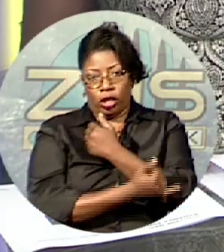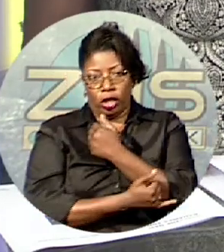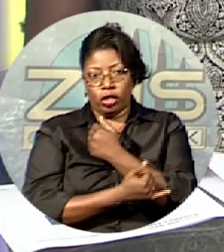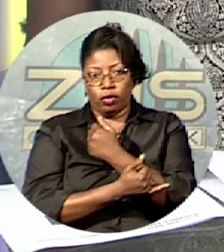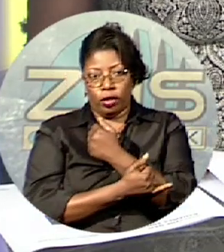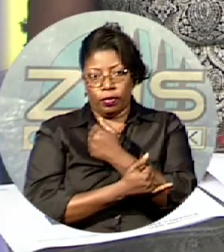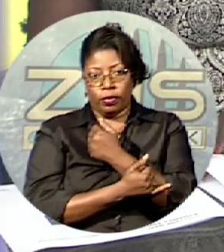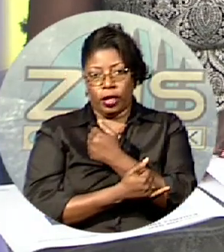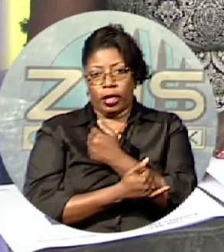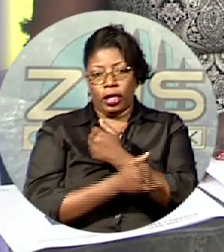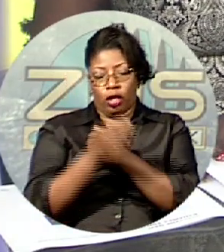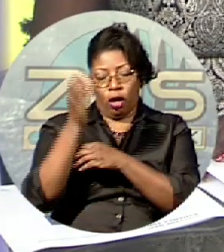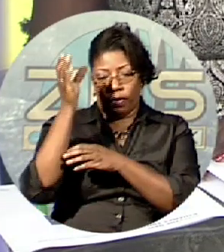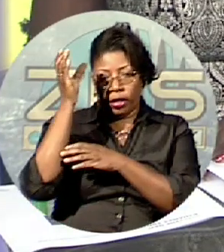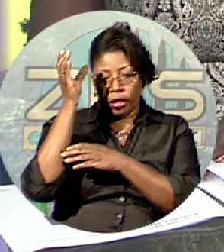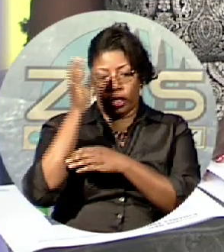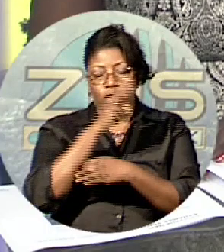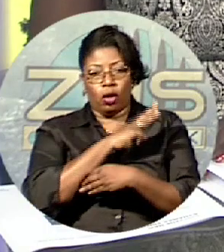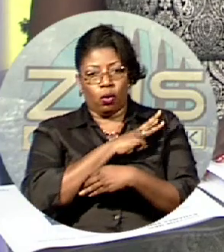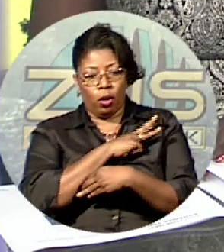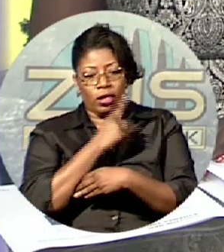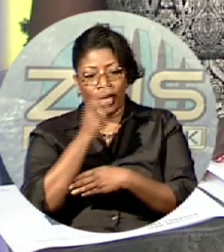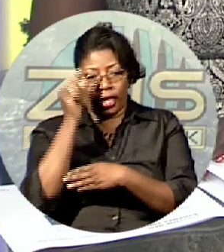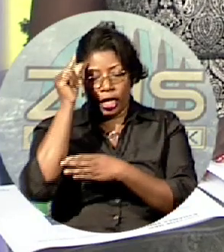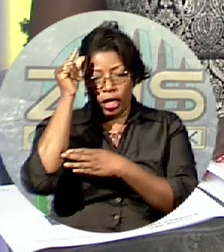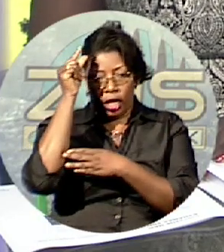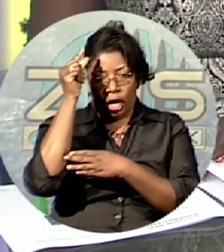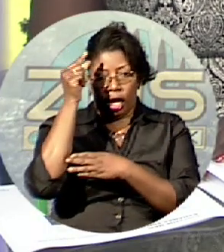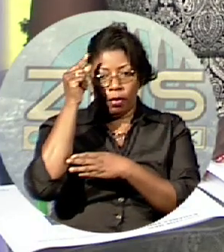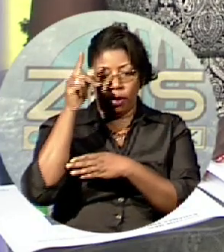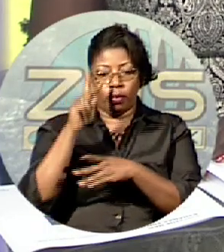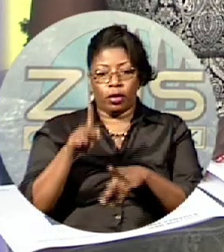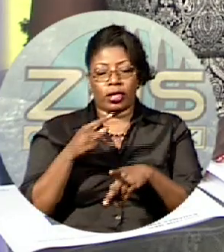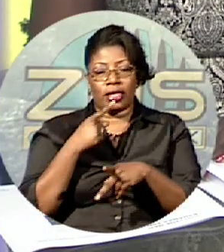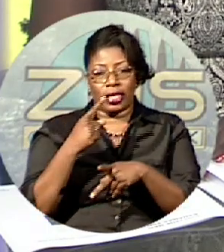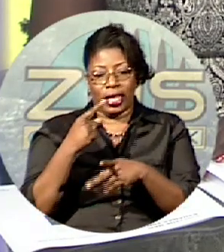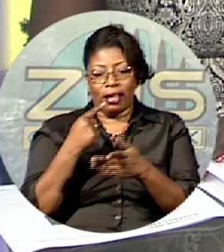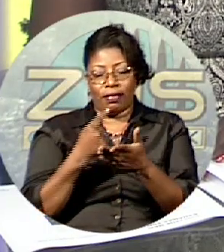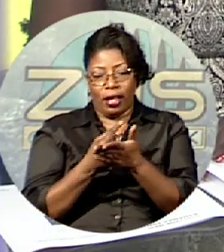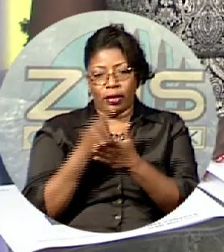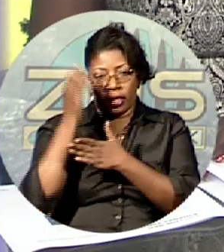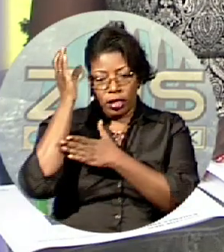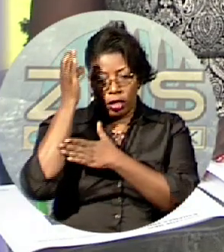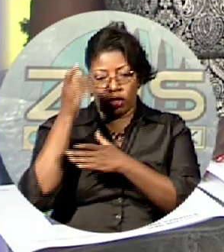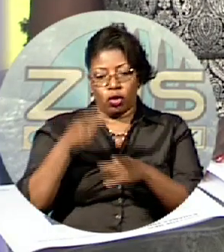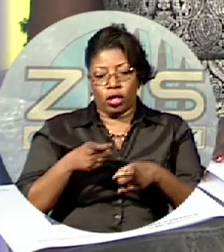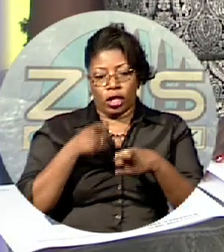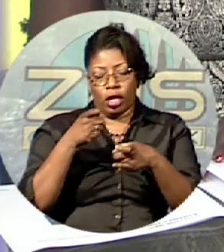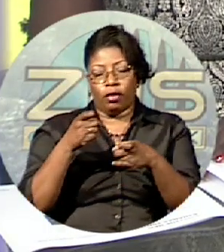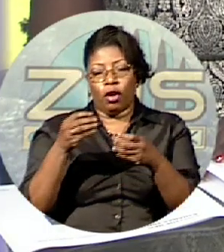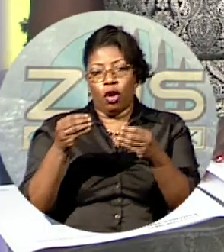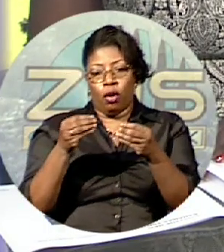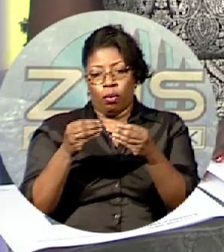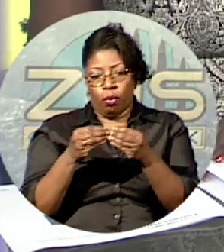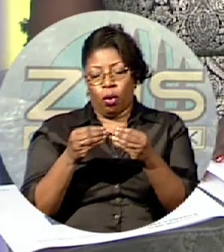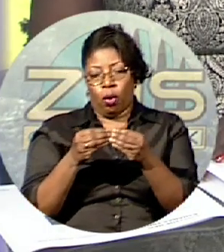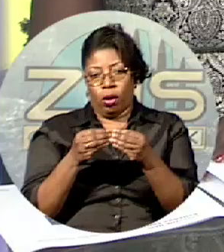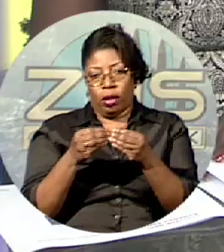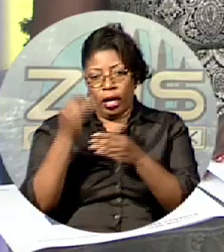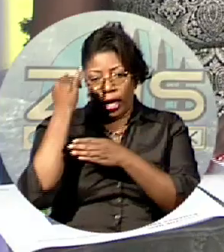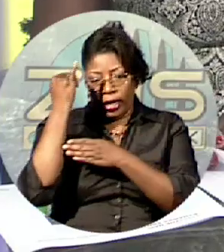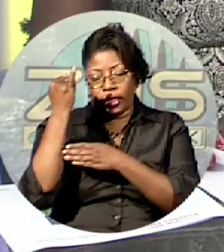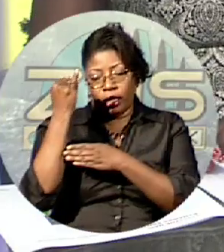Watson tells us tonight that those government officials say that several factors ought to have been considered to give a more accurate picture of the